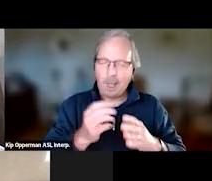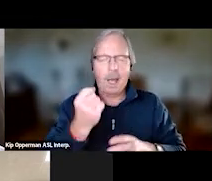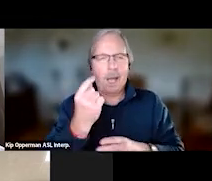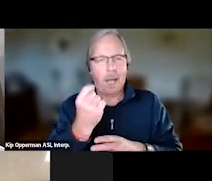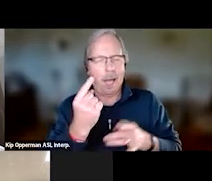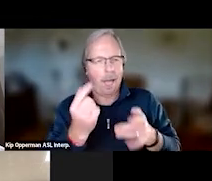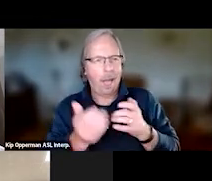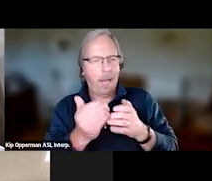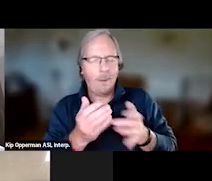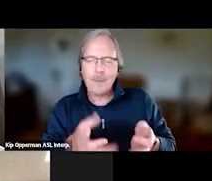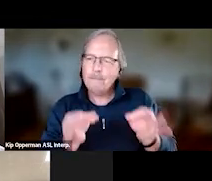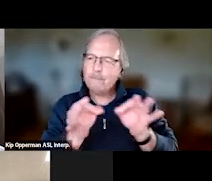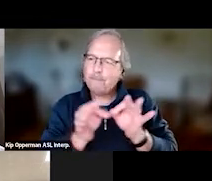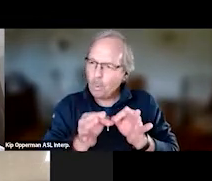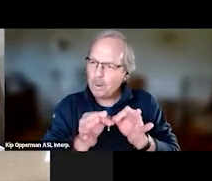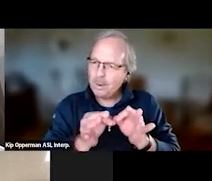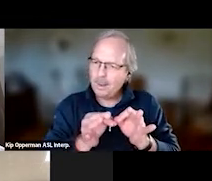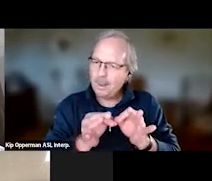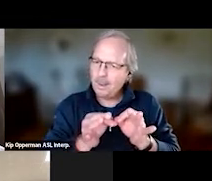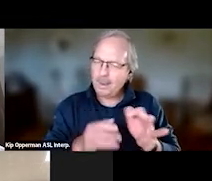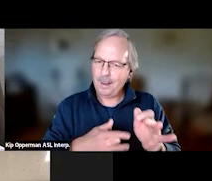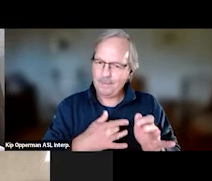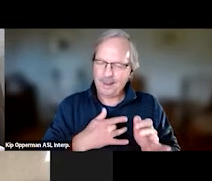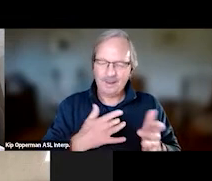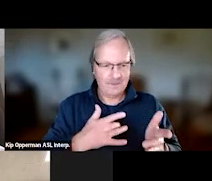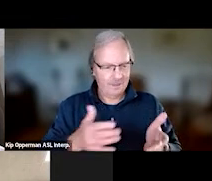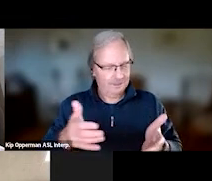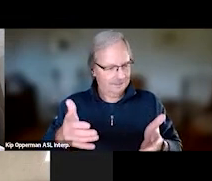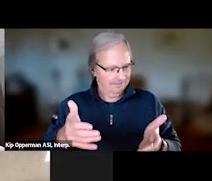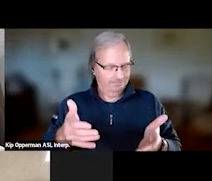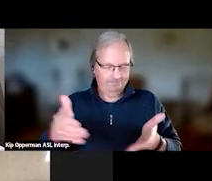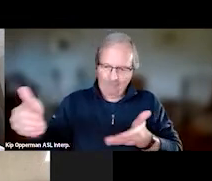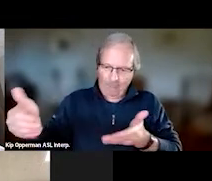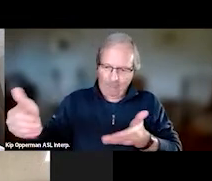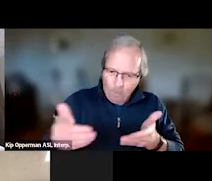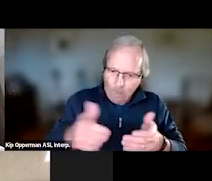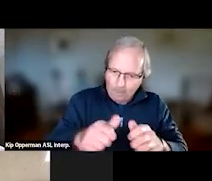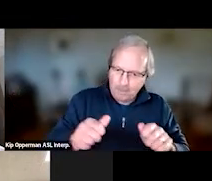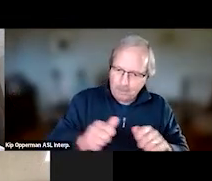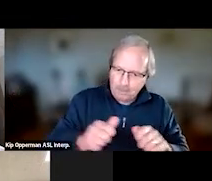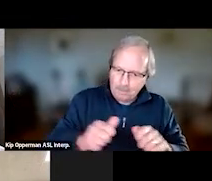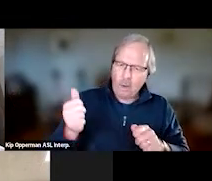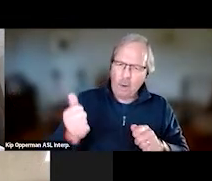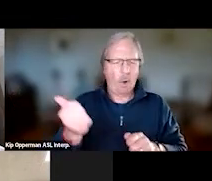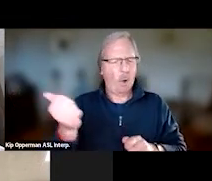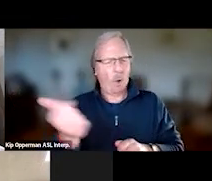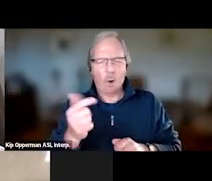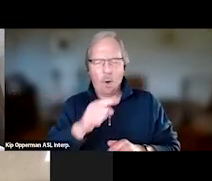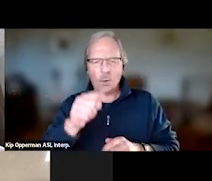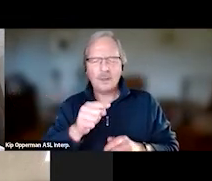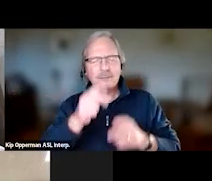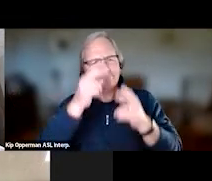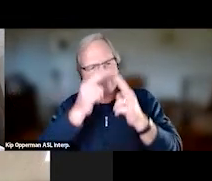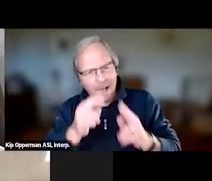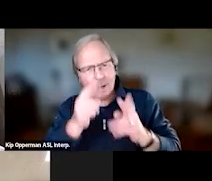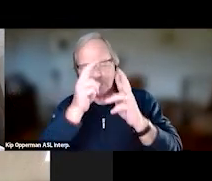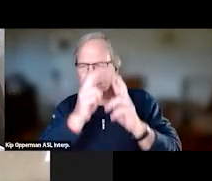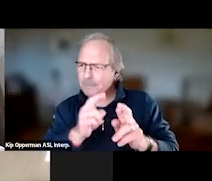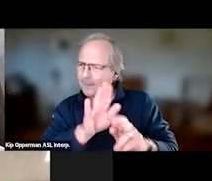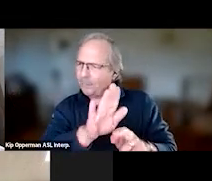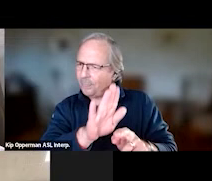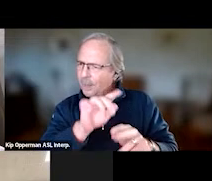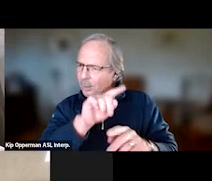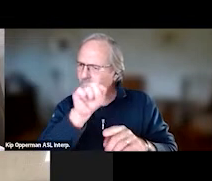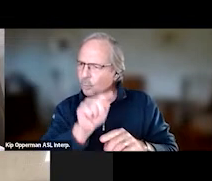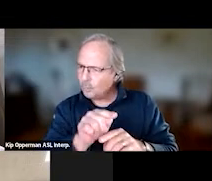to make Echo feel a welcoming space. All questions were honored and respected. And then being able to take that and move